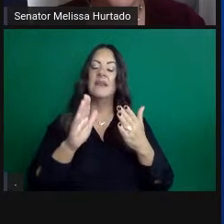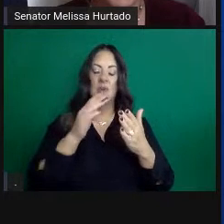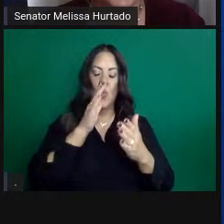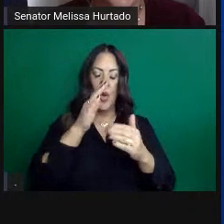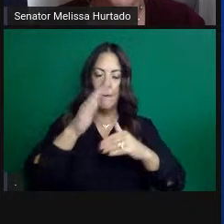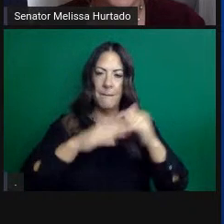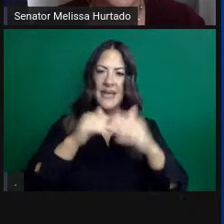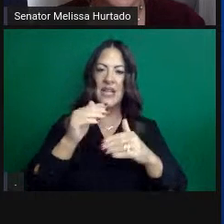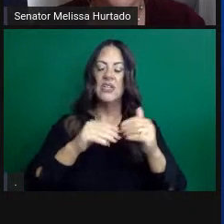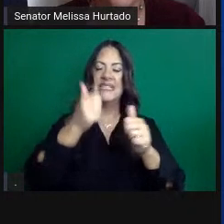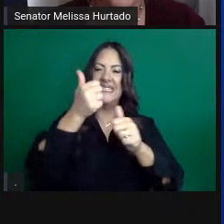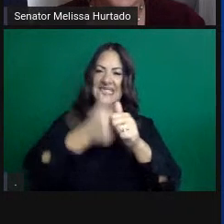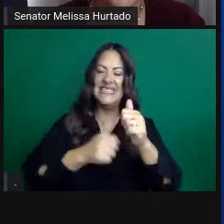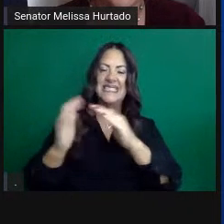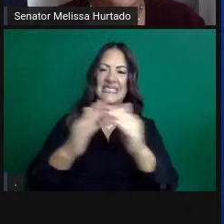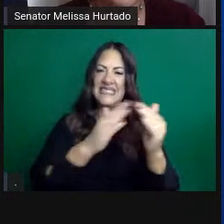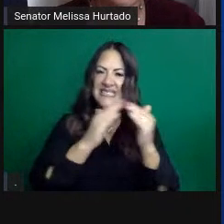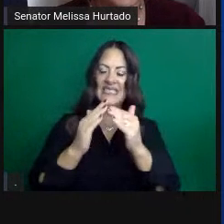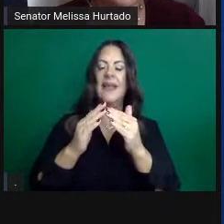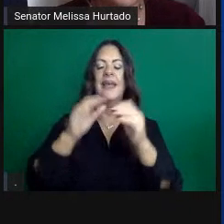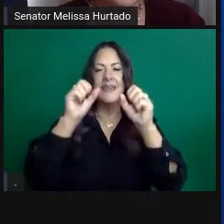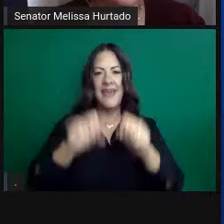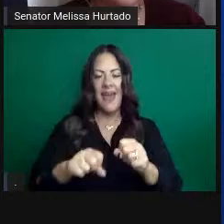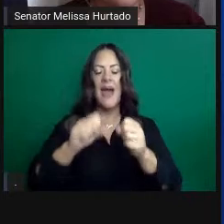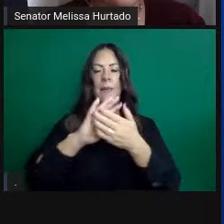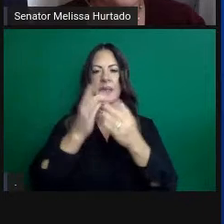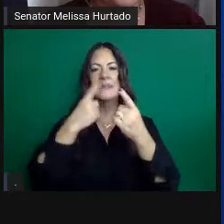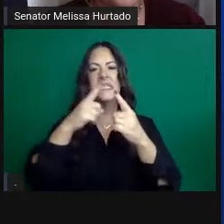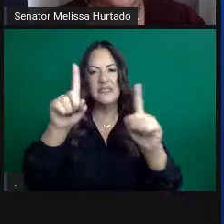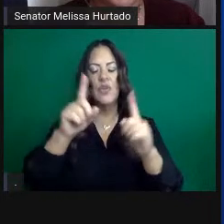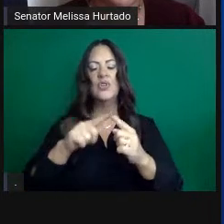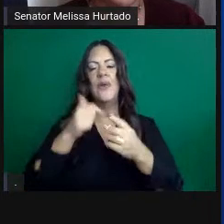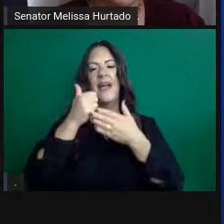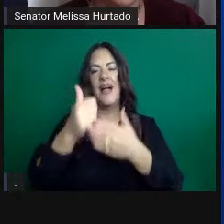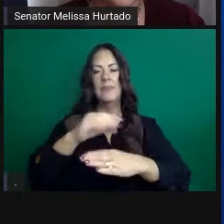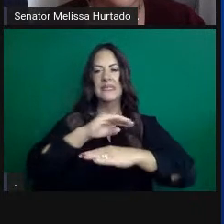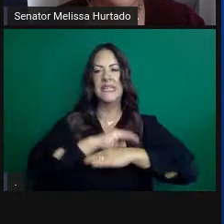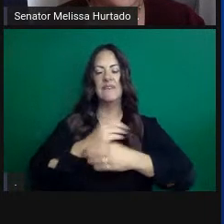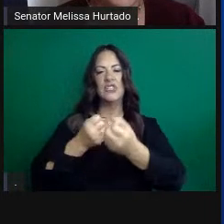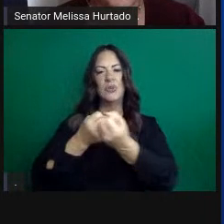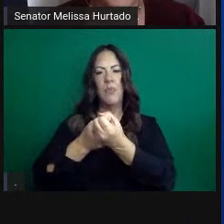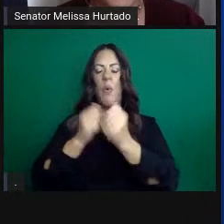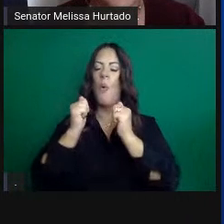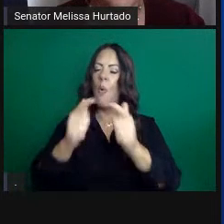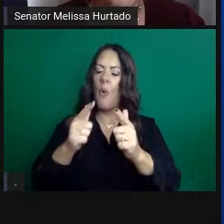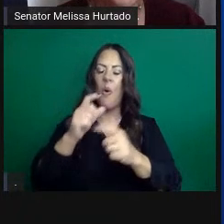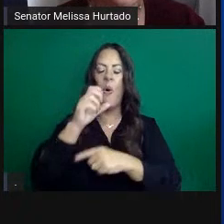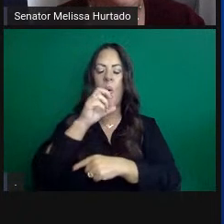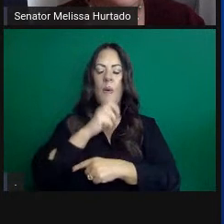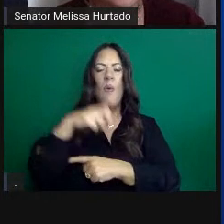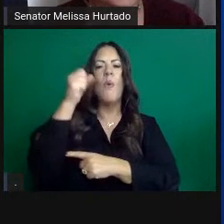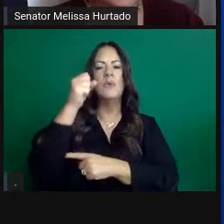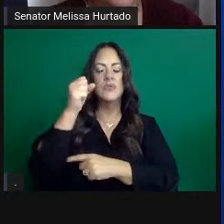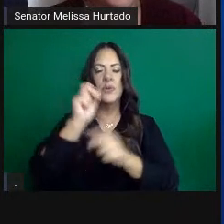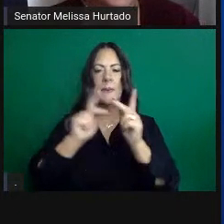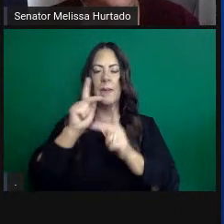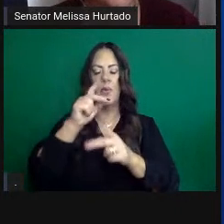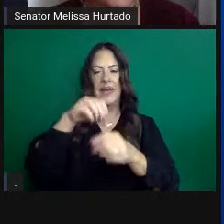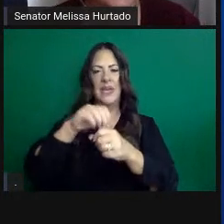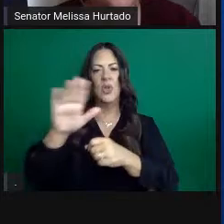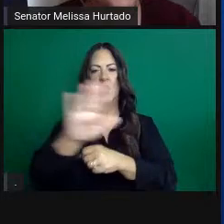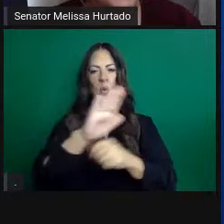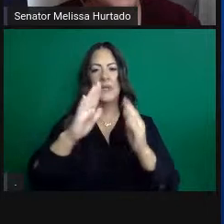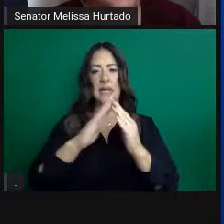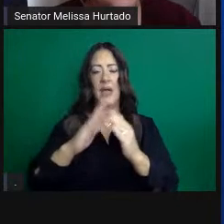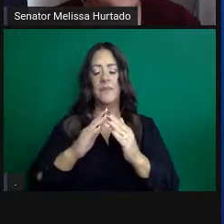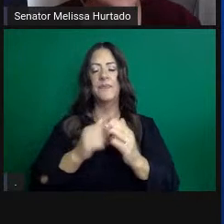that promote an age-friendly California that meets the needs of our older adults. As chair of the Senate Human Services Committee, I'm